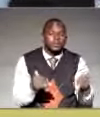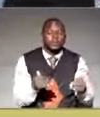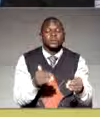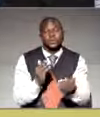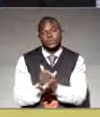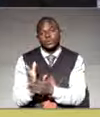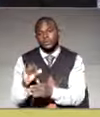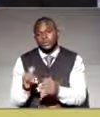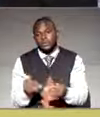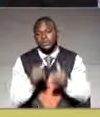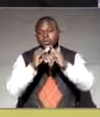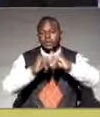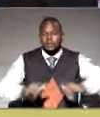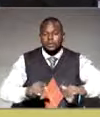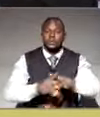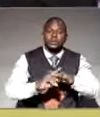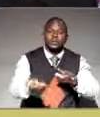really large population of